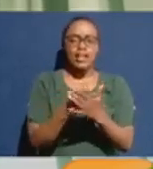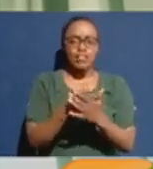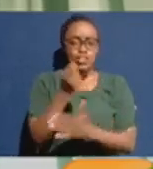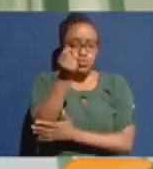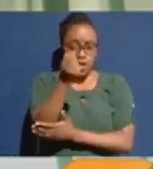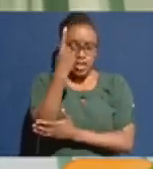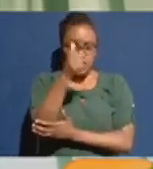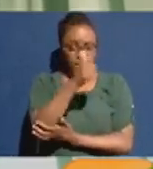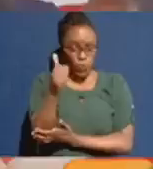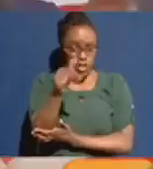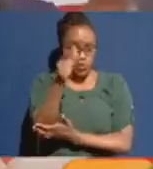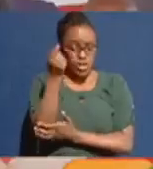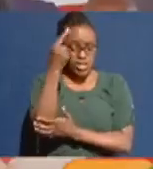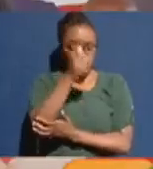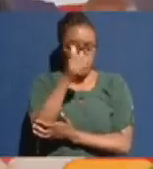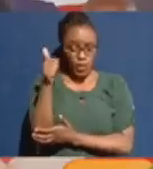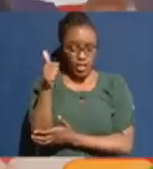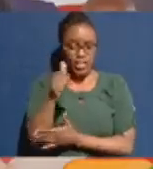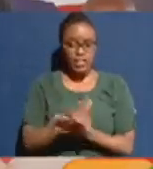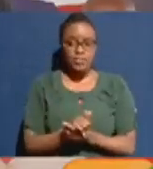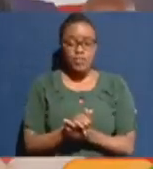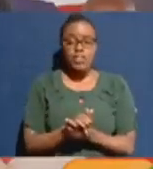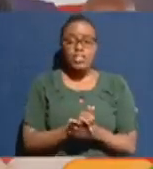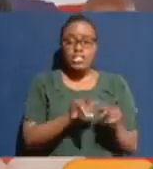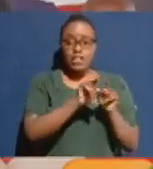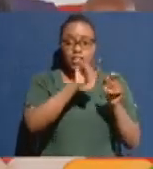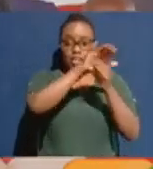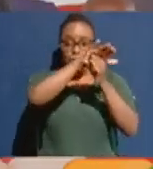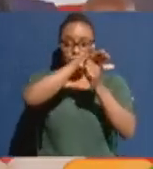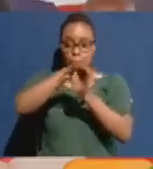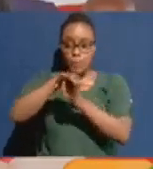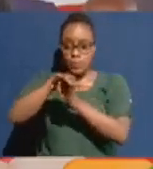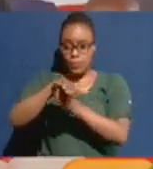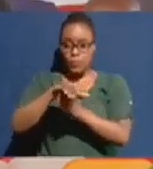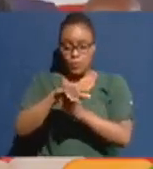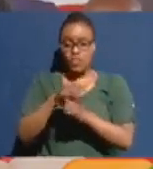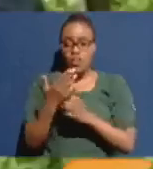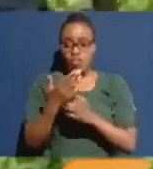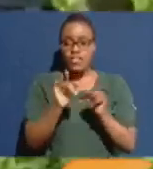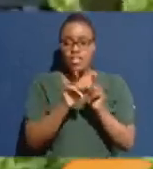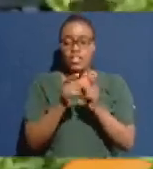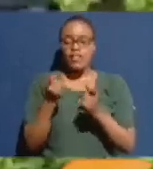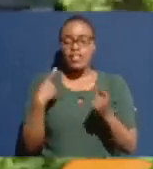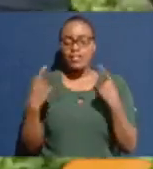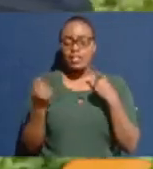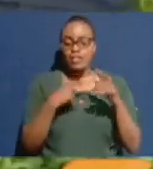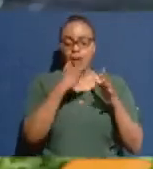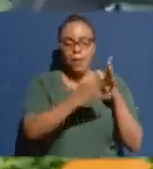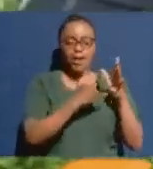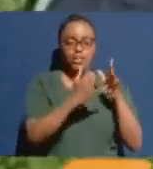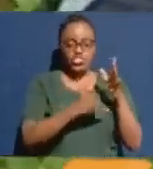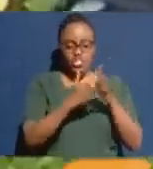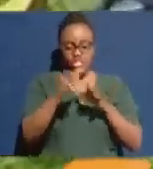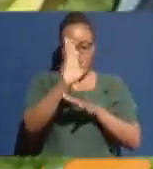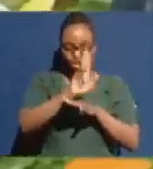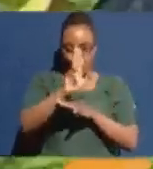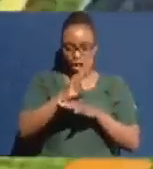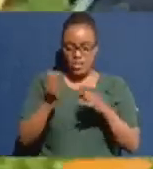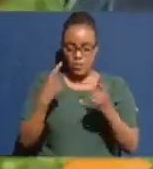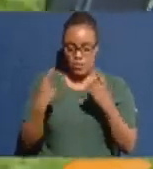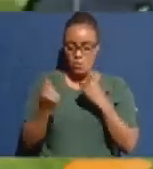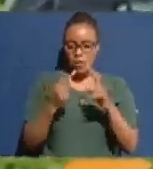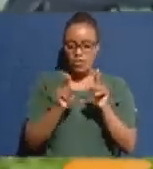Tunaelewa? Tunaelewana? Talk of the mechanization of tea plucking that caused massive layoffs in the tea estates